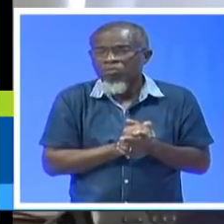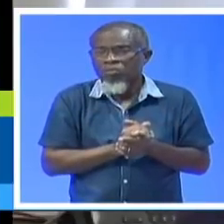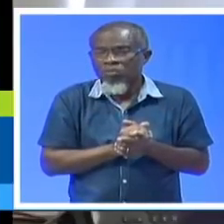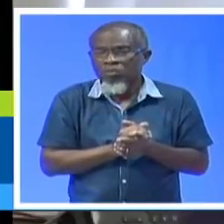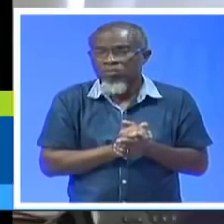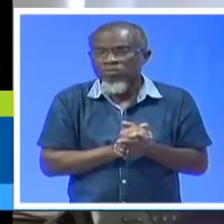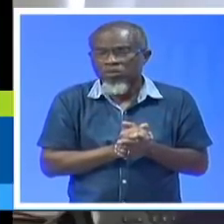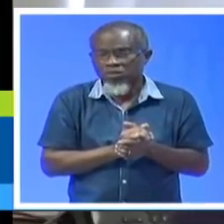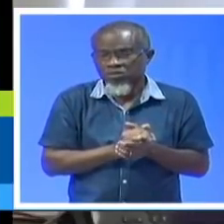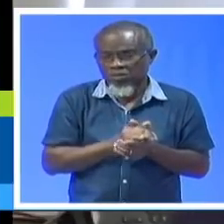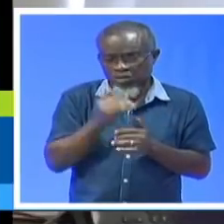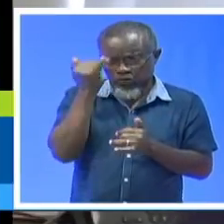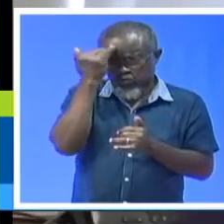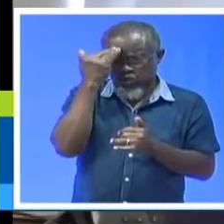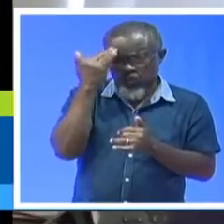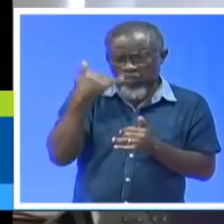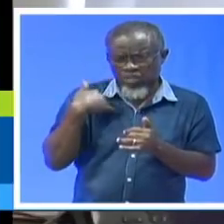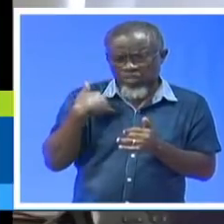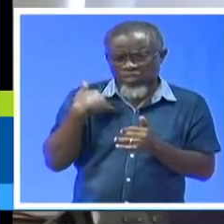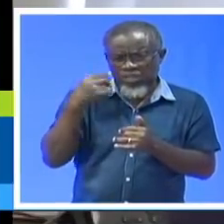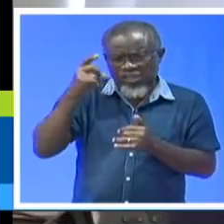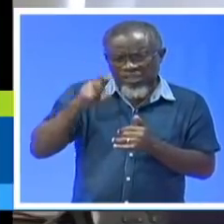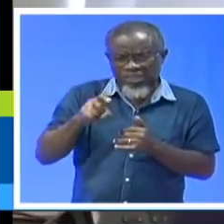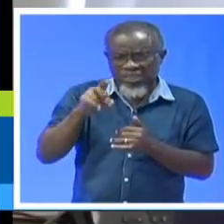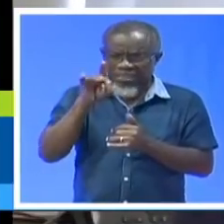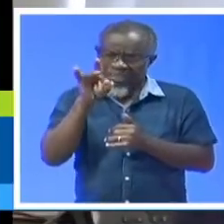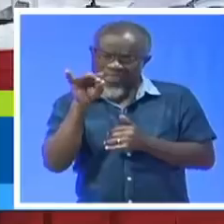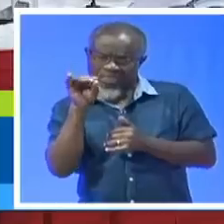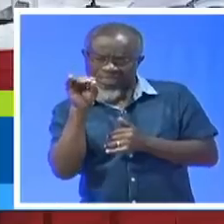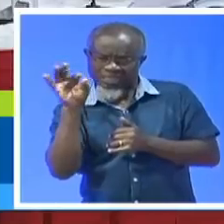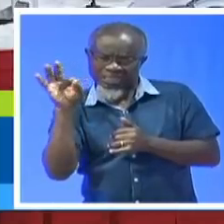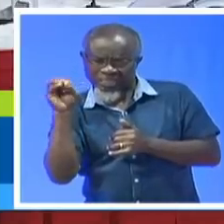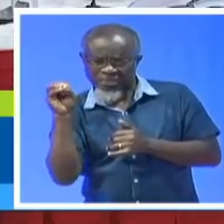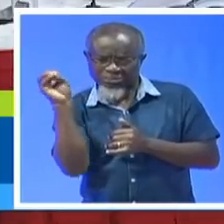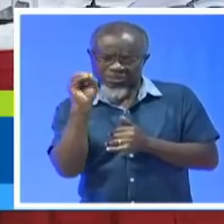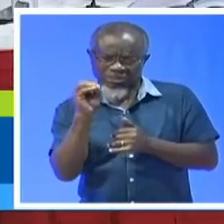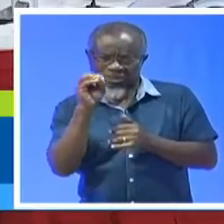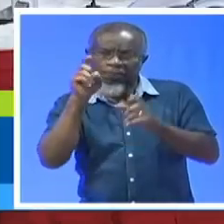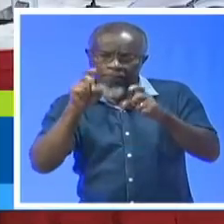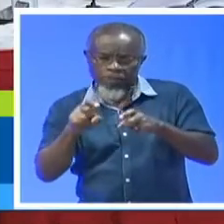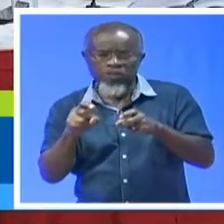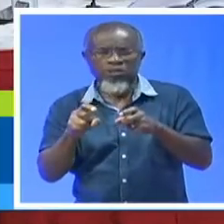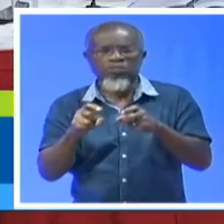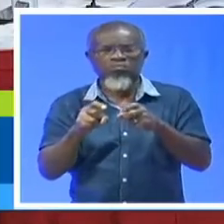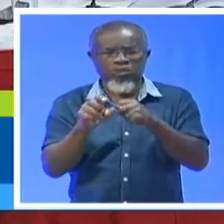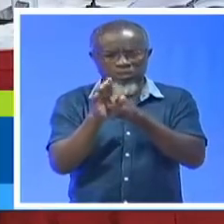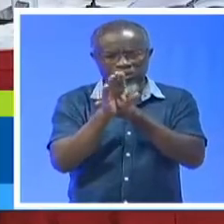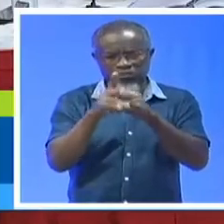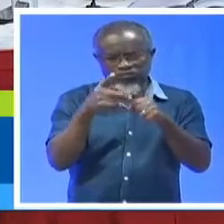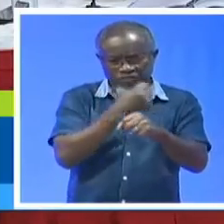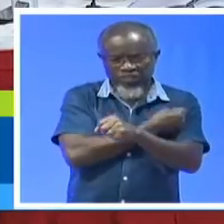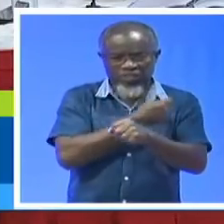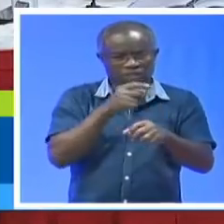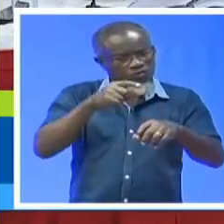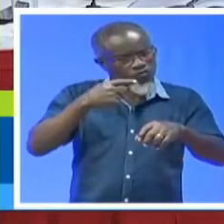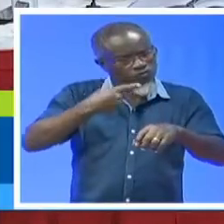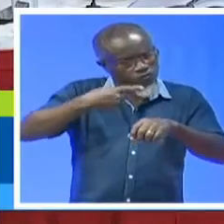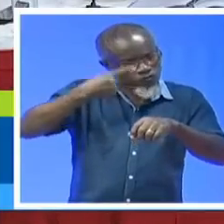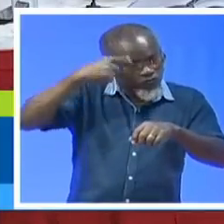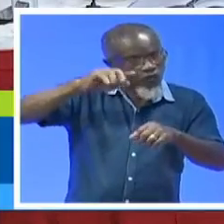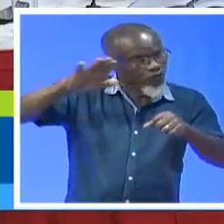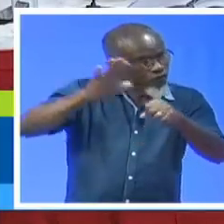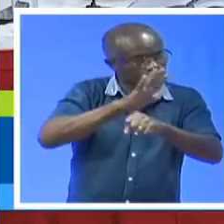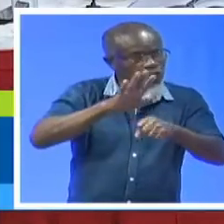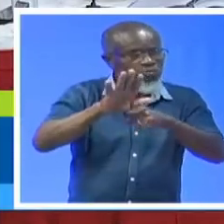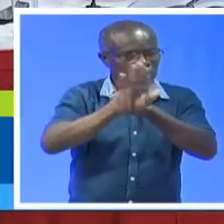of the population for herd immunity? Okay, let me see if I can add some clarity to that. So we keep using the term